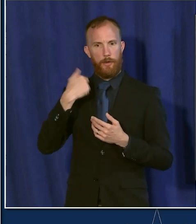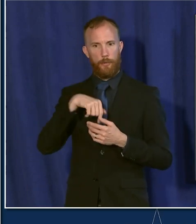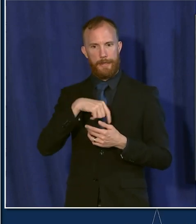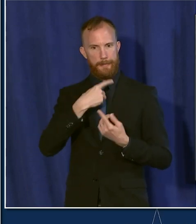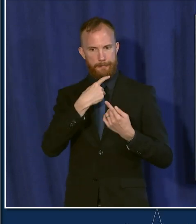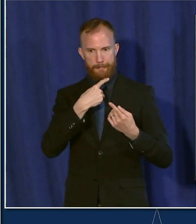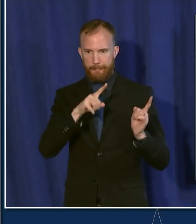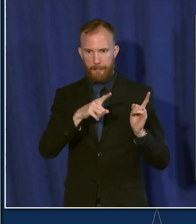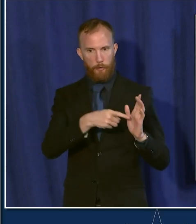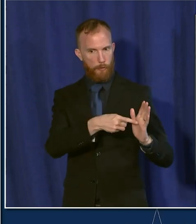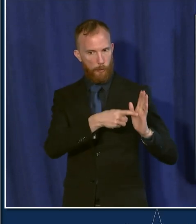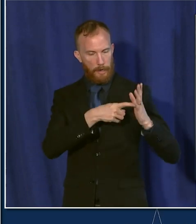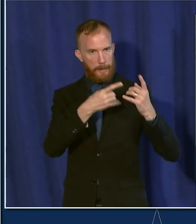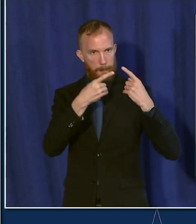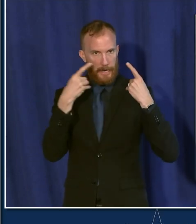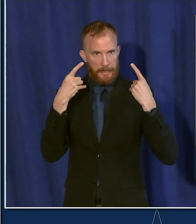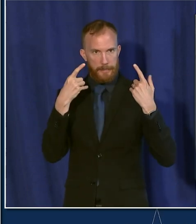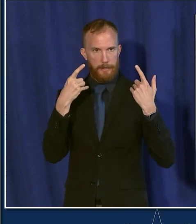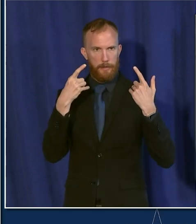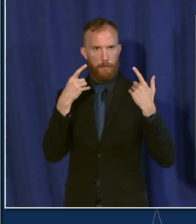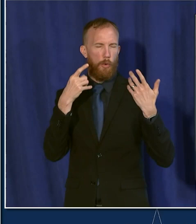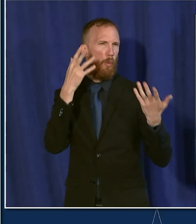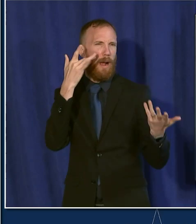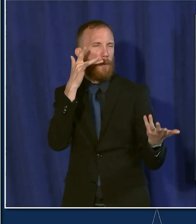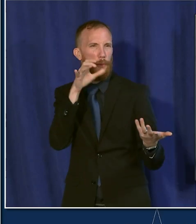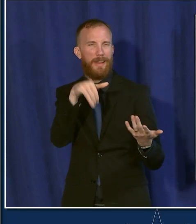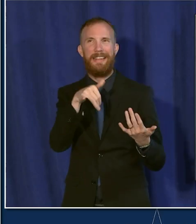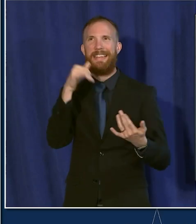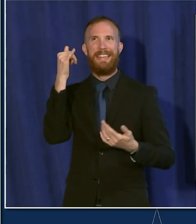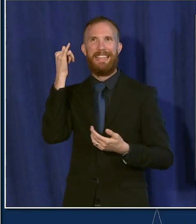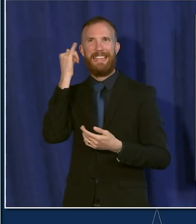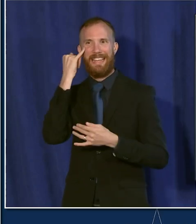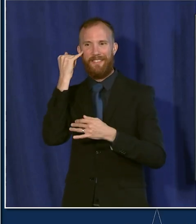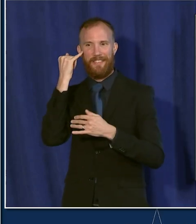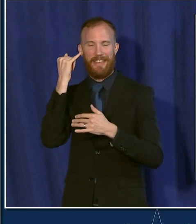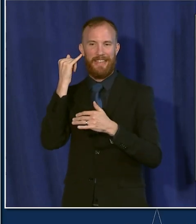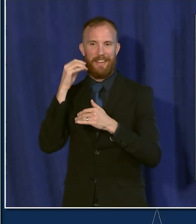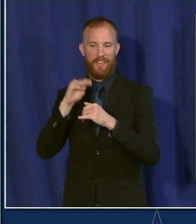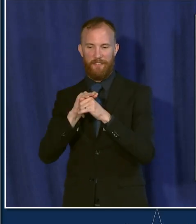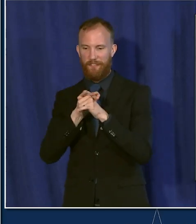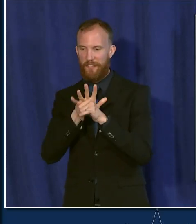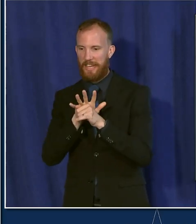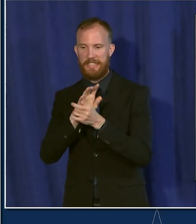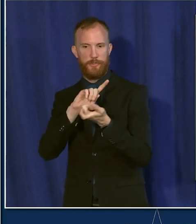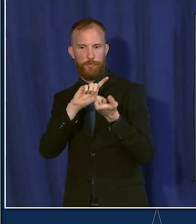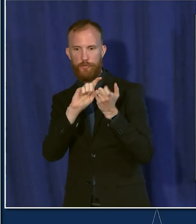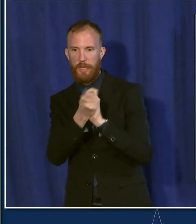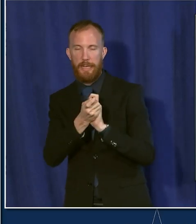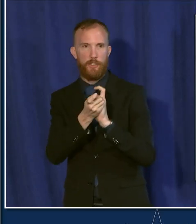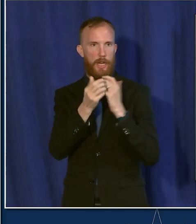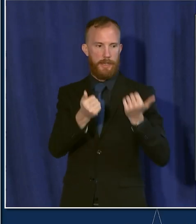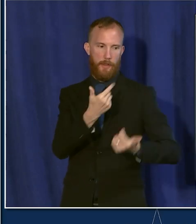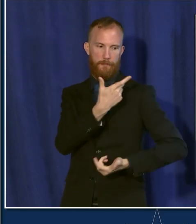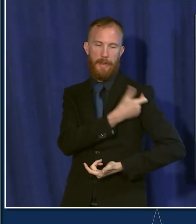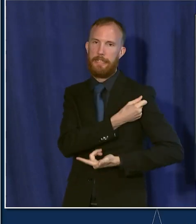going to be, number one, if we have a variant that the vaccines do not protect against, right, where there's really a high risk, no question about it, we have